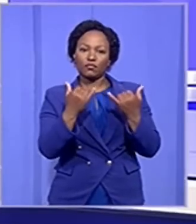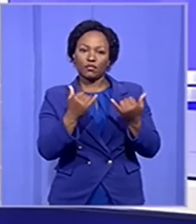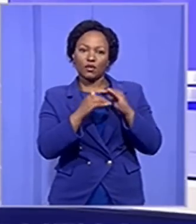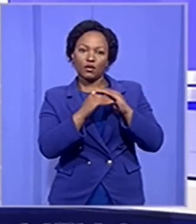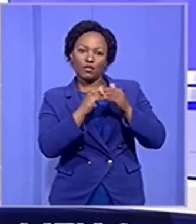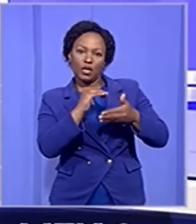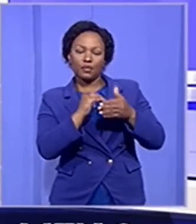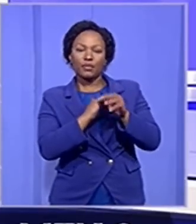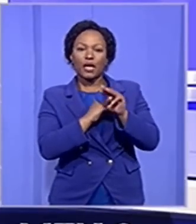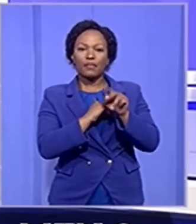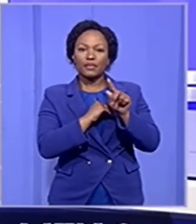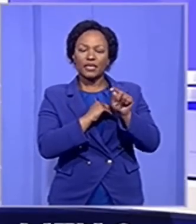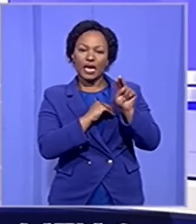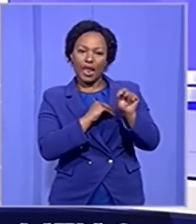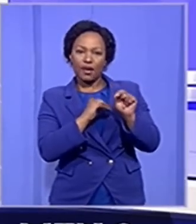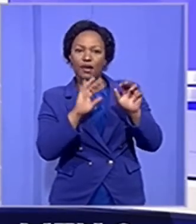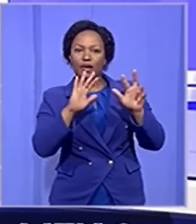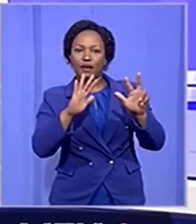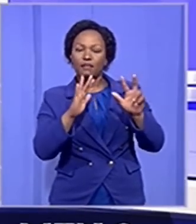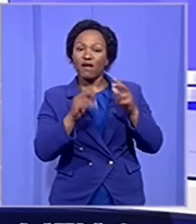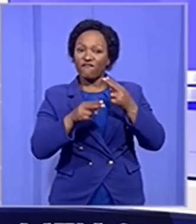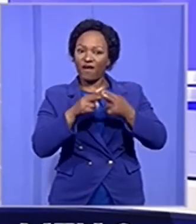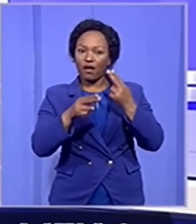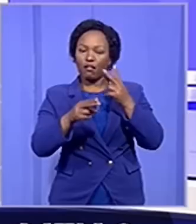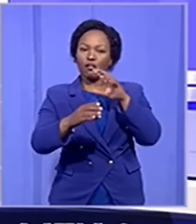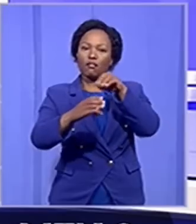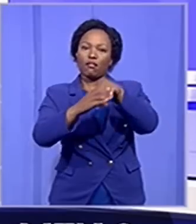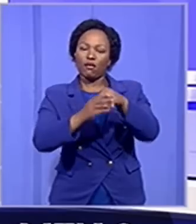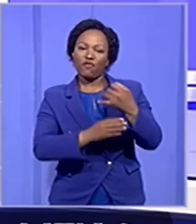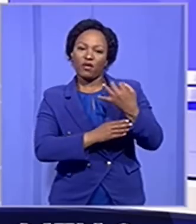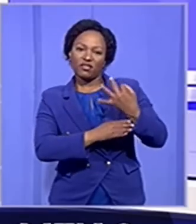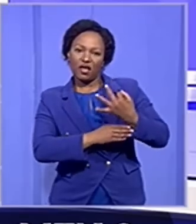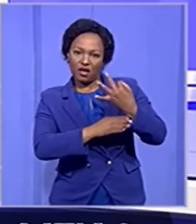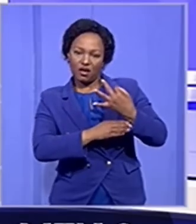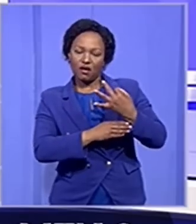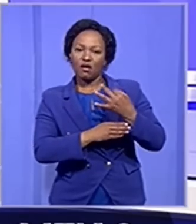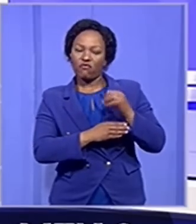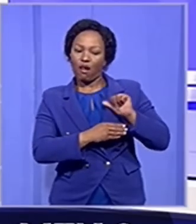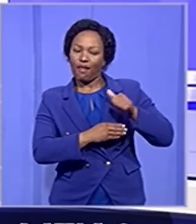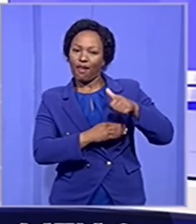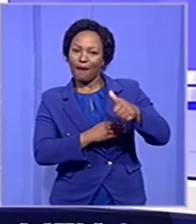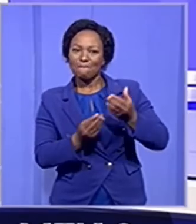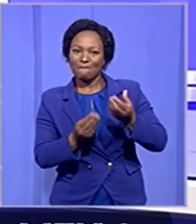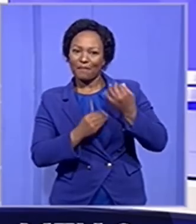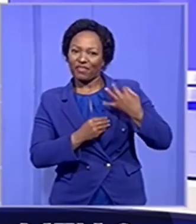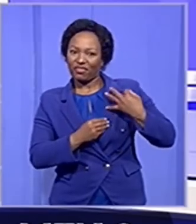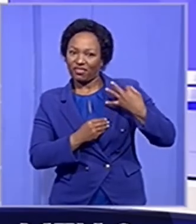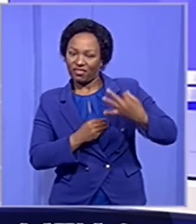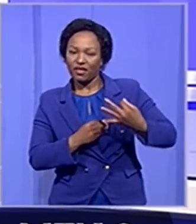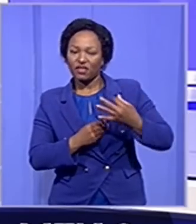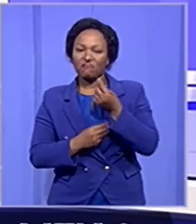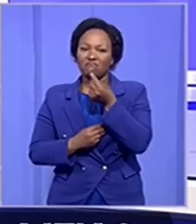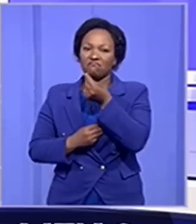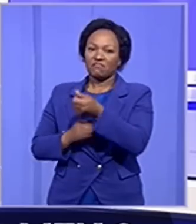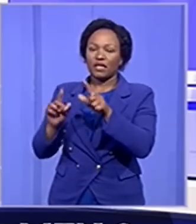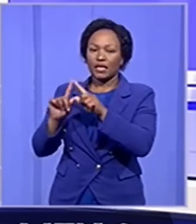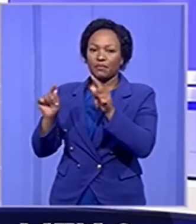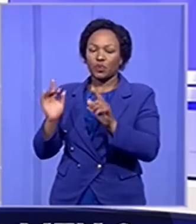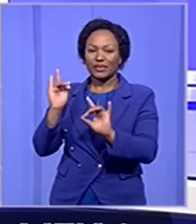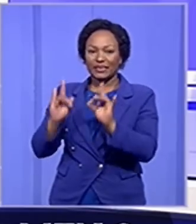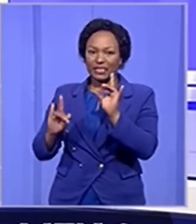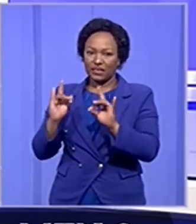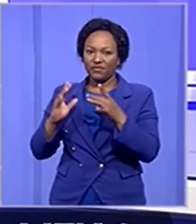jwa MTN 8 e fitlheletse makgaolakgang a boraro a kgaisano eno ka tatelano. Pirates ba shasharile Cape Town